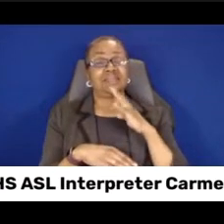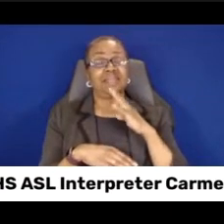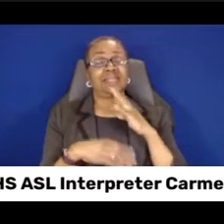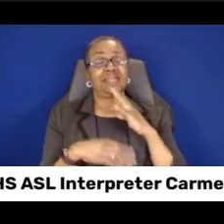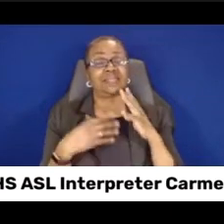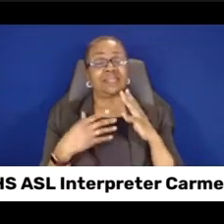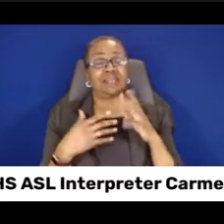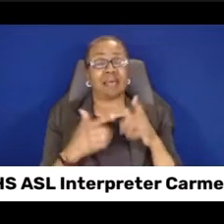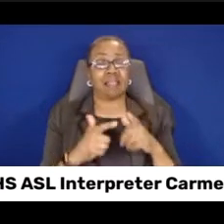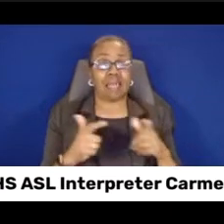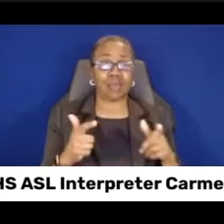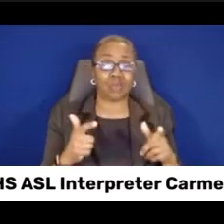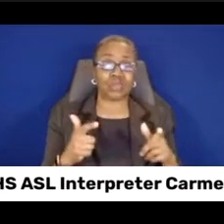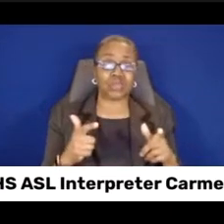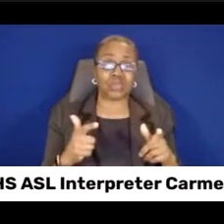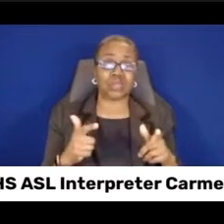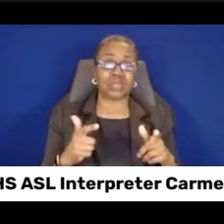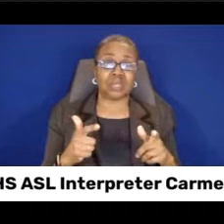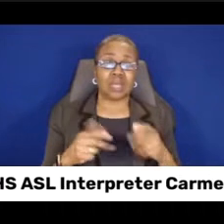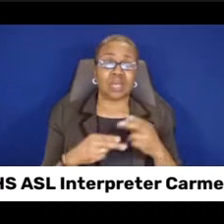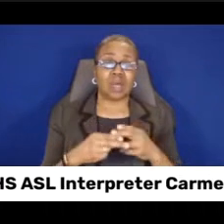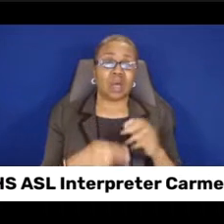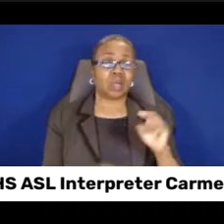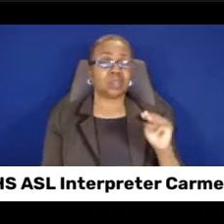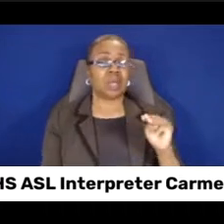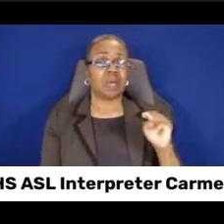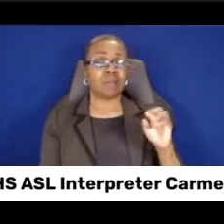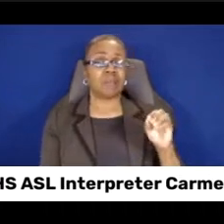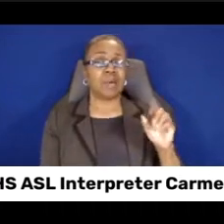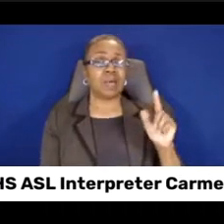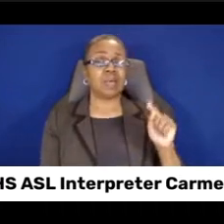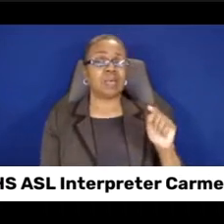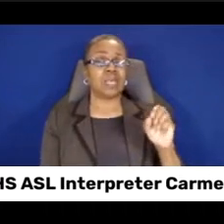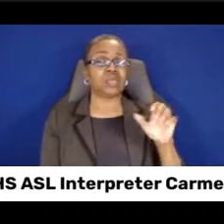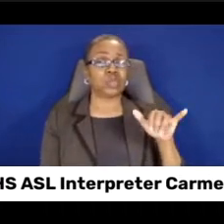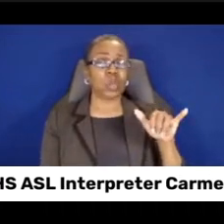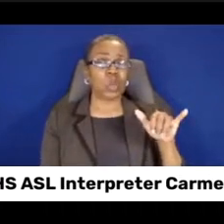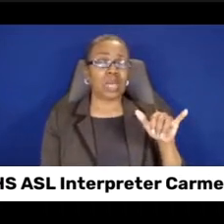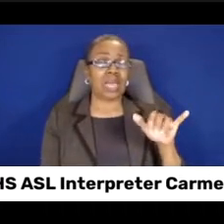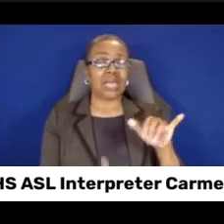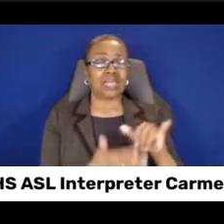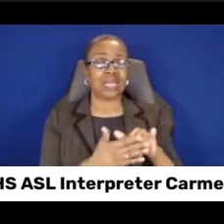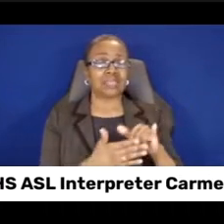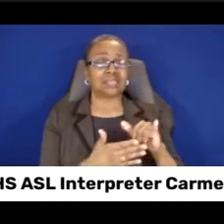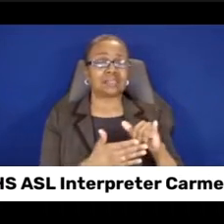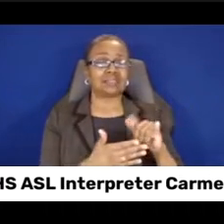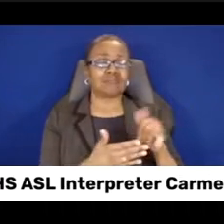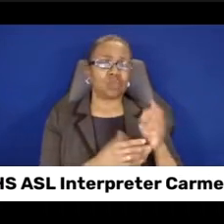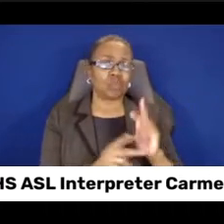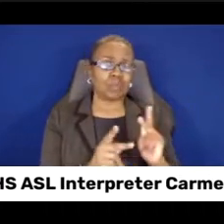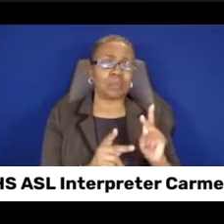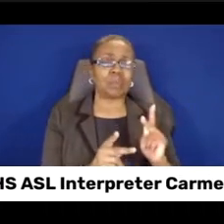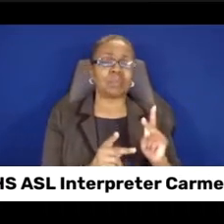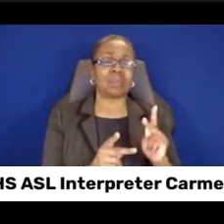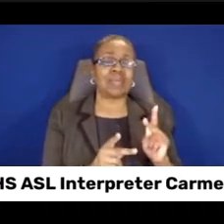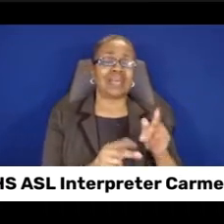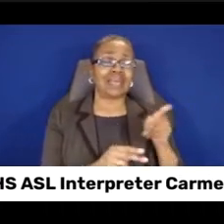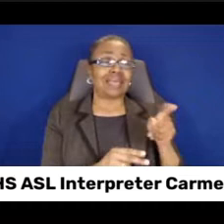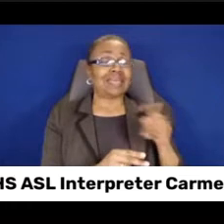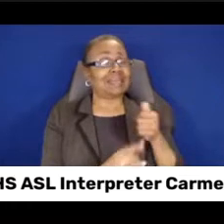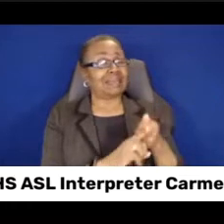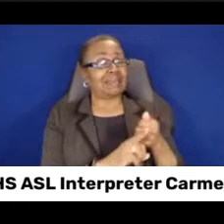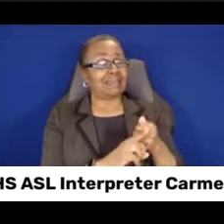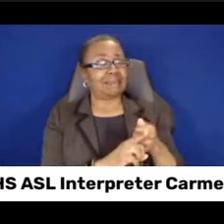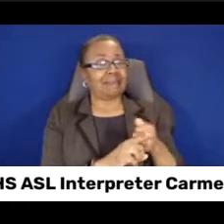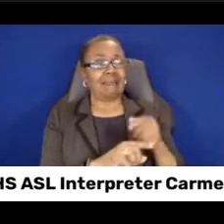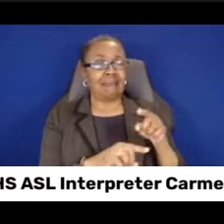a language called Matoy that is has so few speakers in the world that he actually